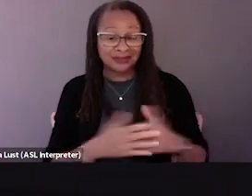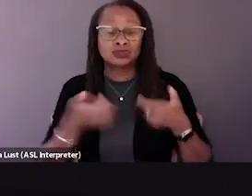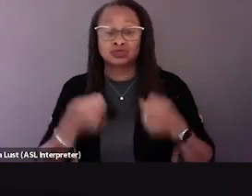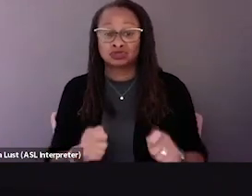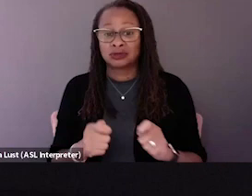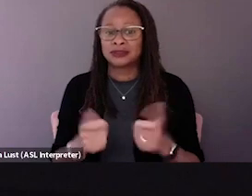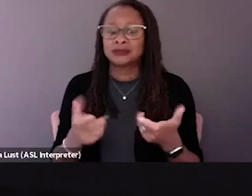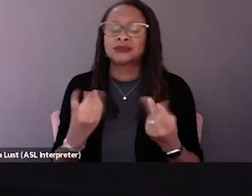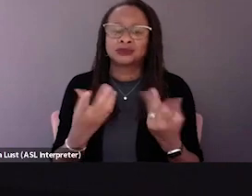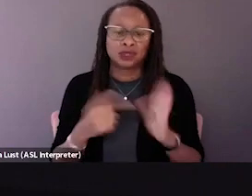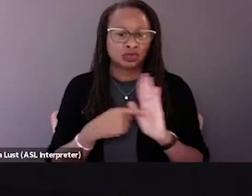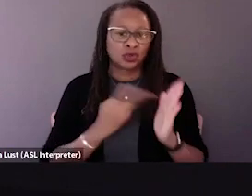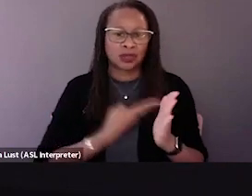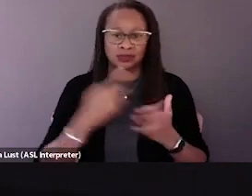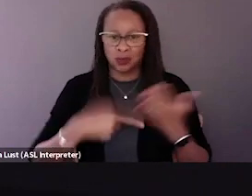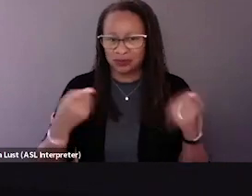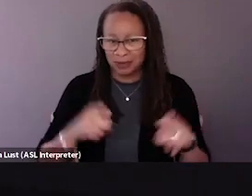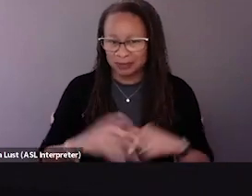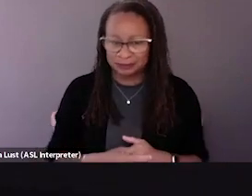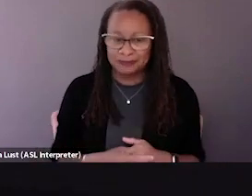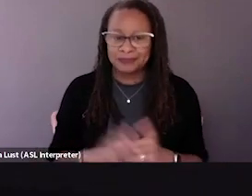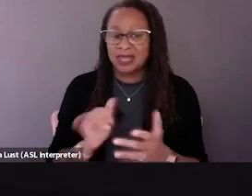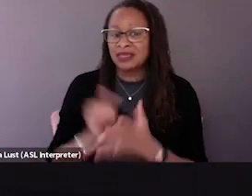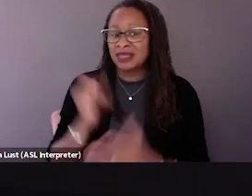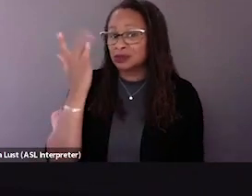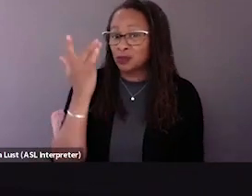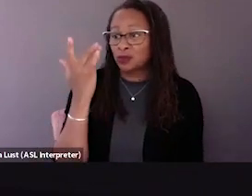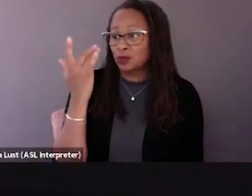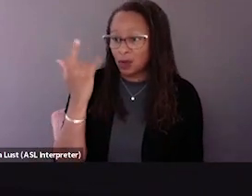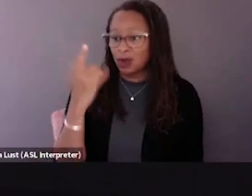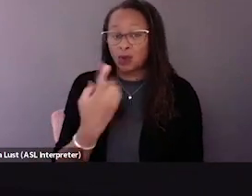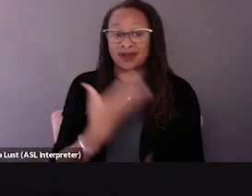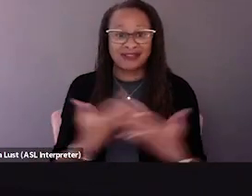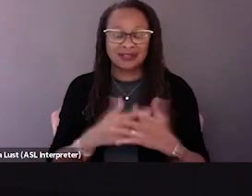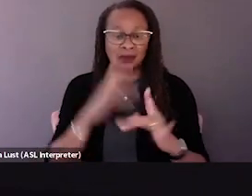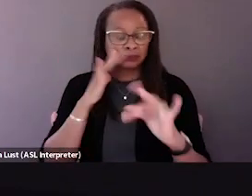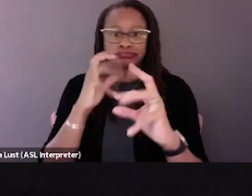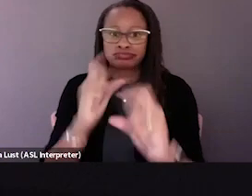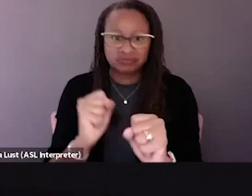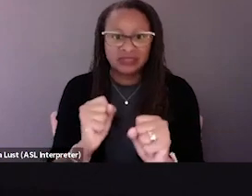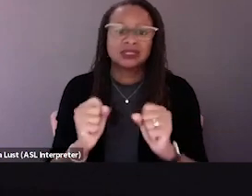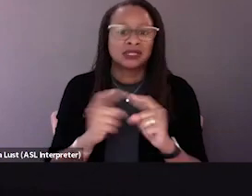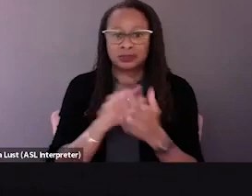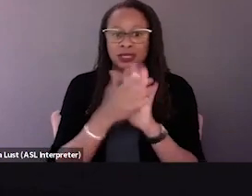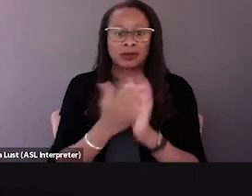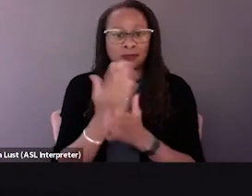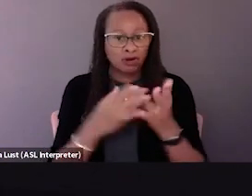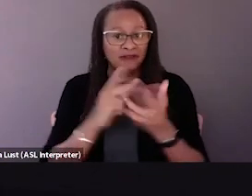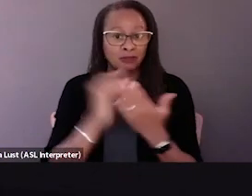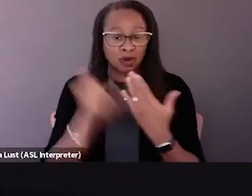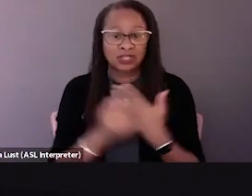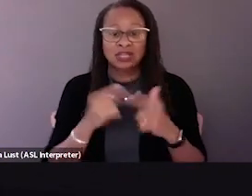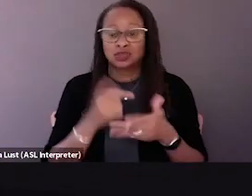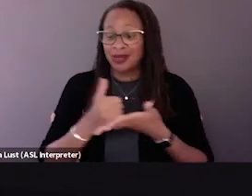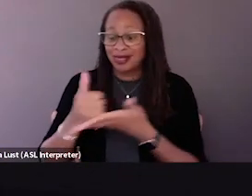these sort of issues to light. And I think, that was one of the things that drew me in so much to want to be part of this project and sort of